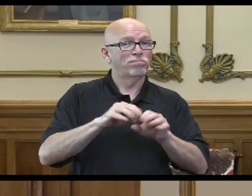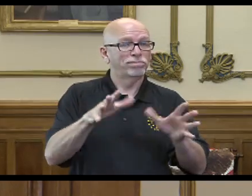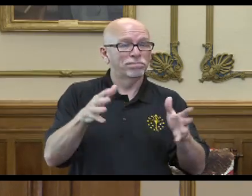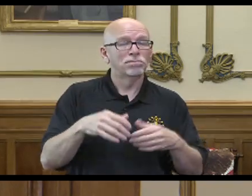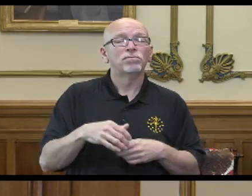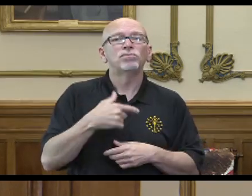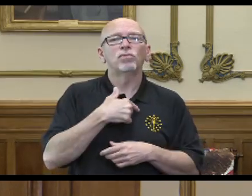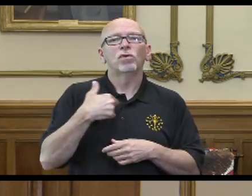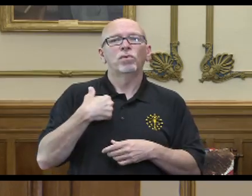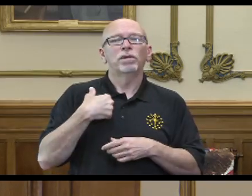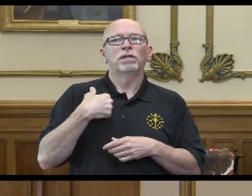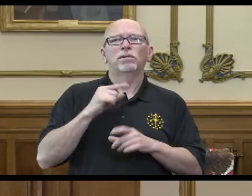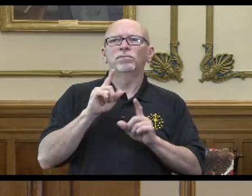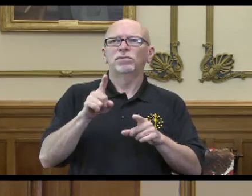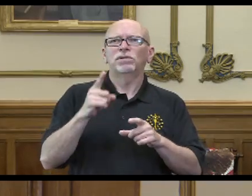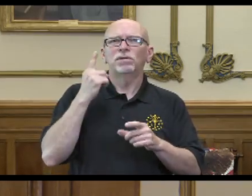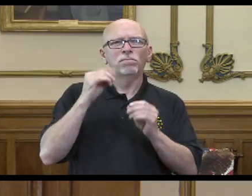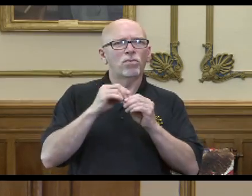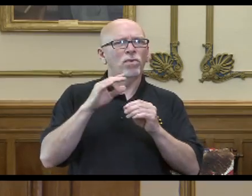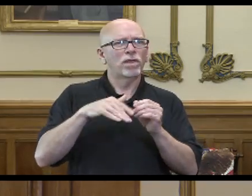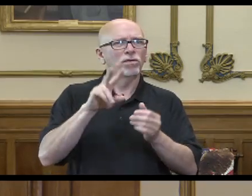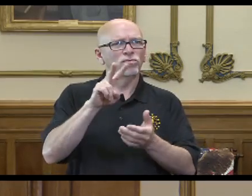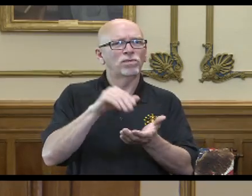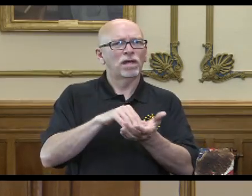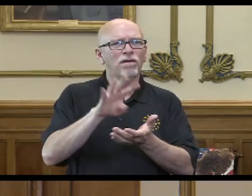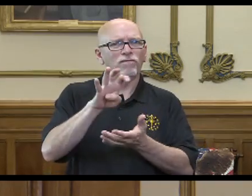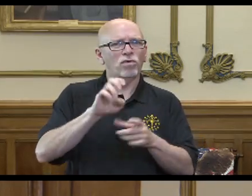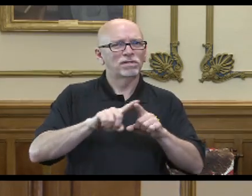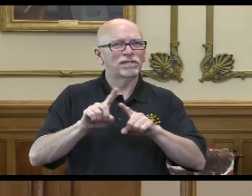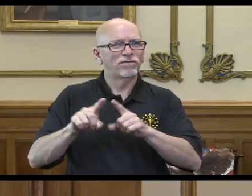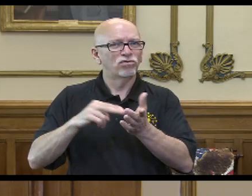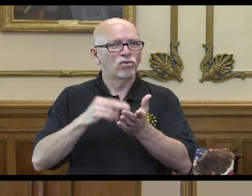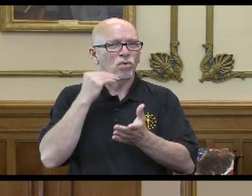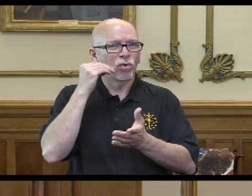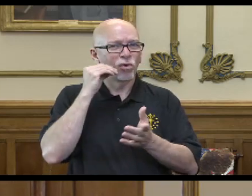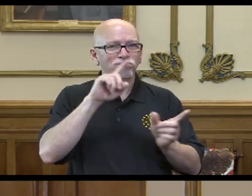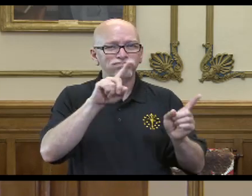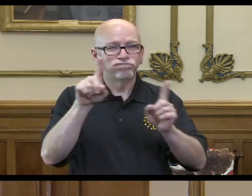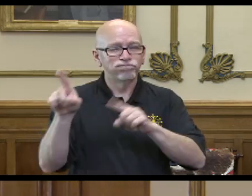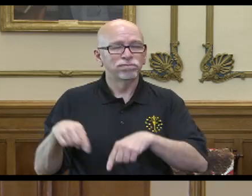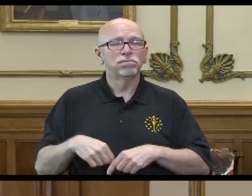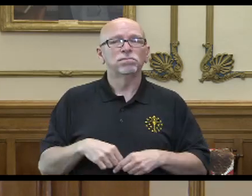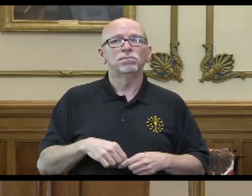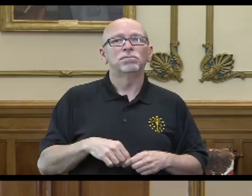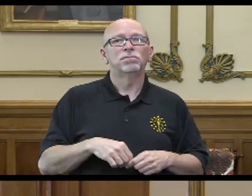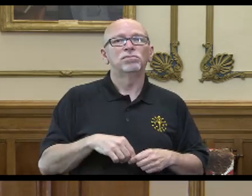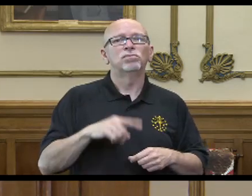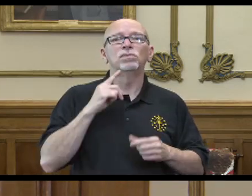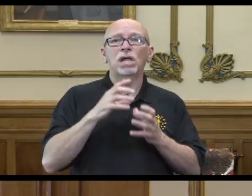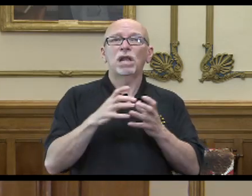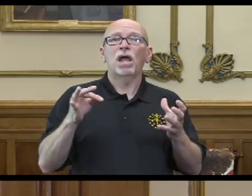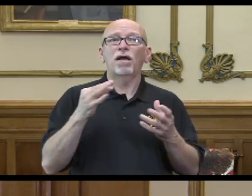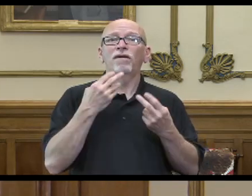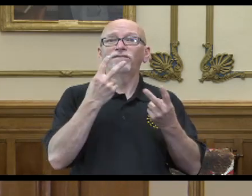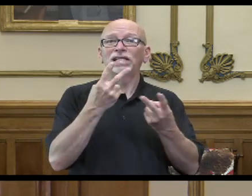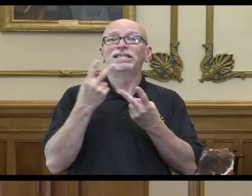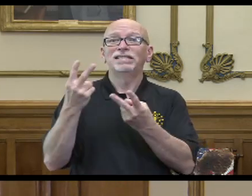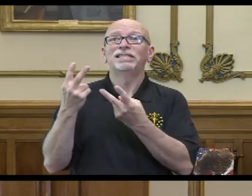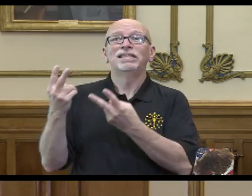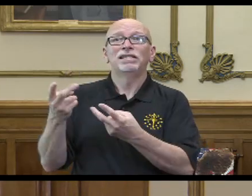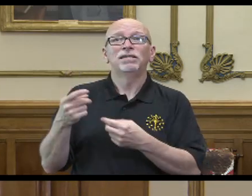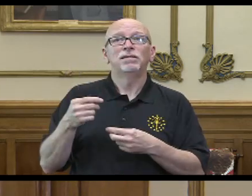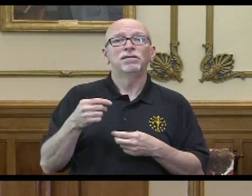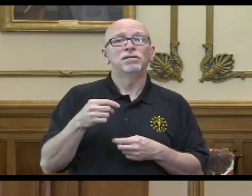been to, I think, over 2,400 nursing homes. And a lot of those visits